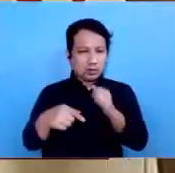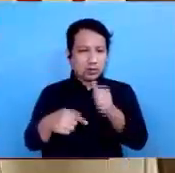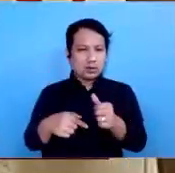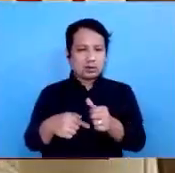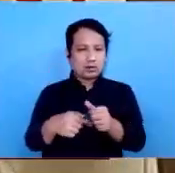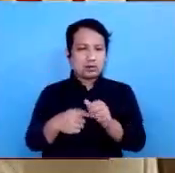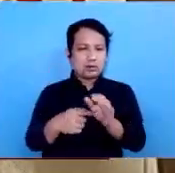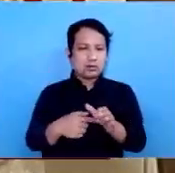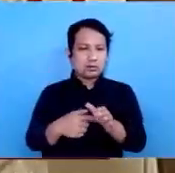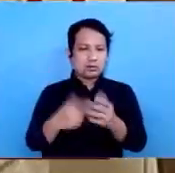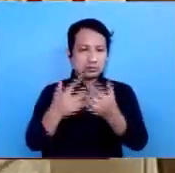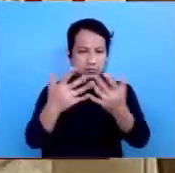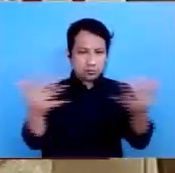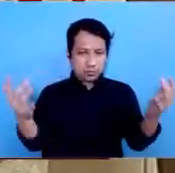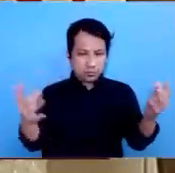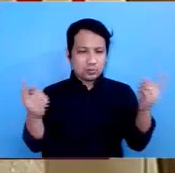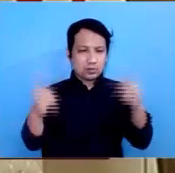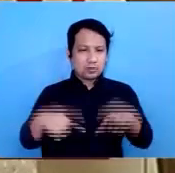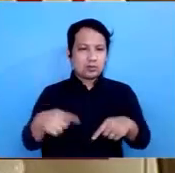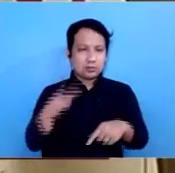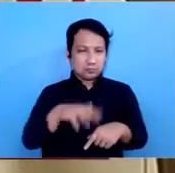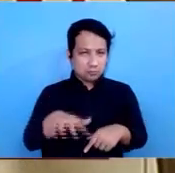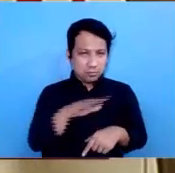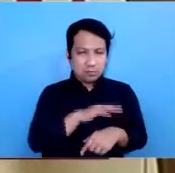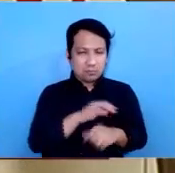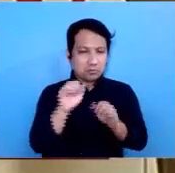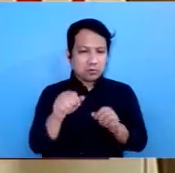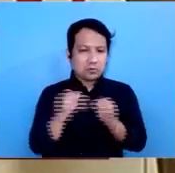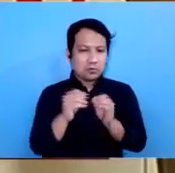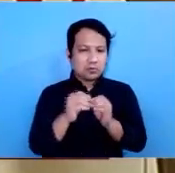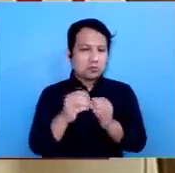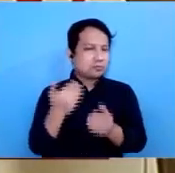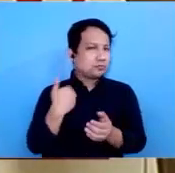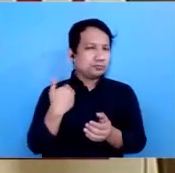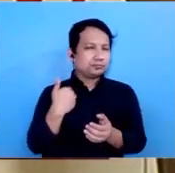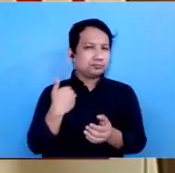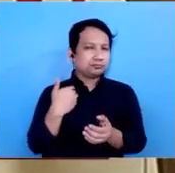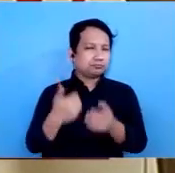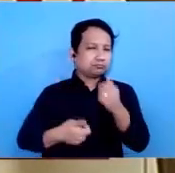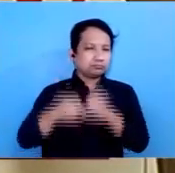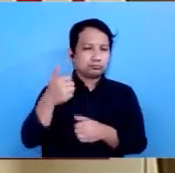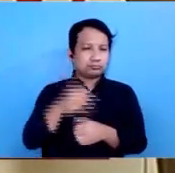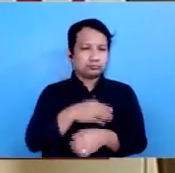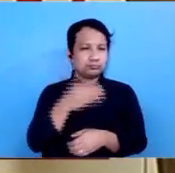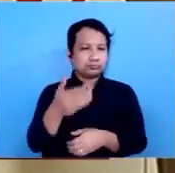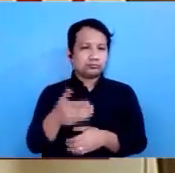we had that bad start or that bad middle, we wouldn't have been able to overcome. But,